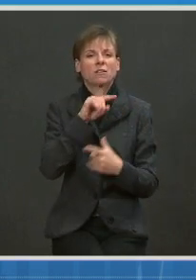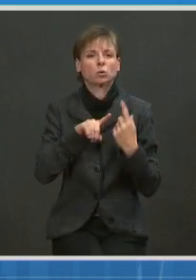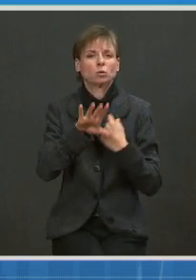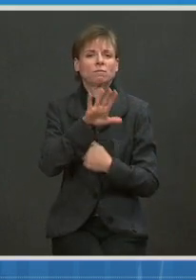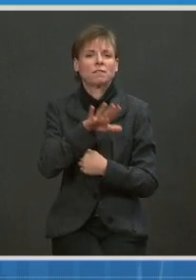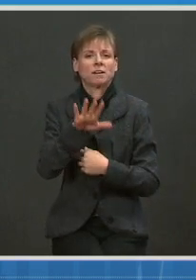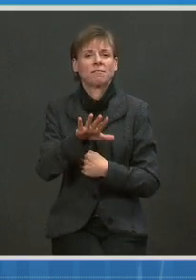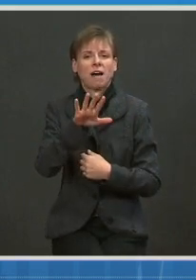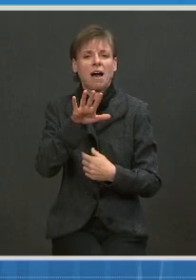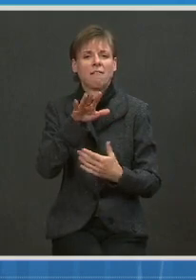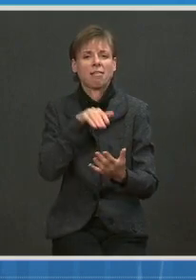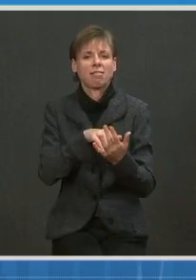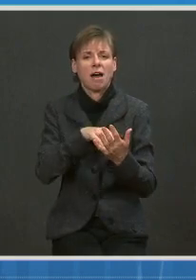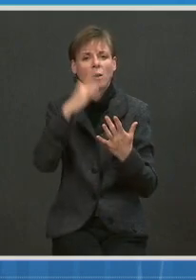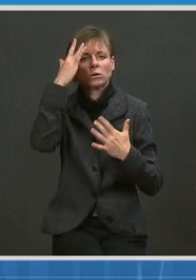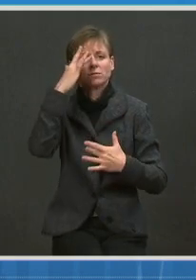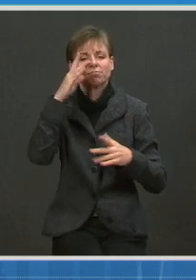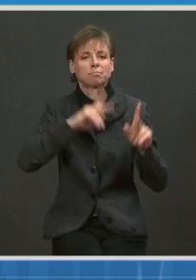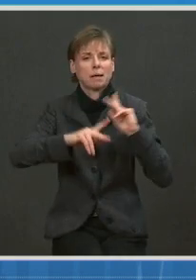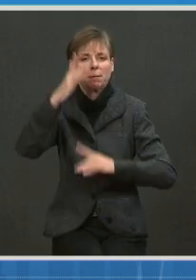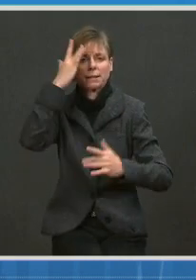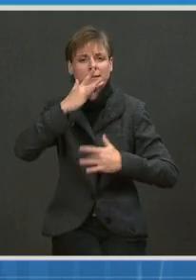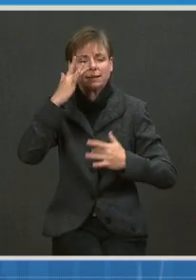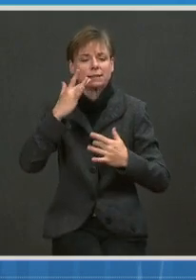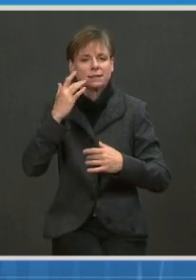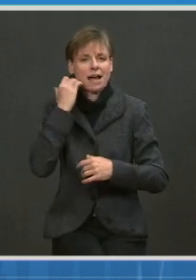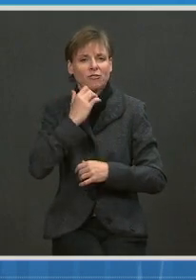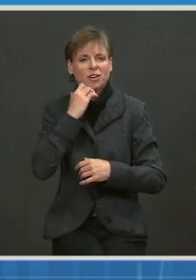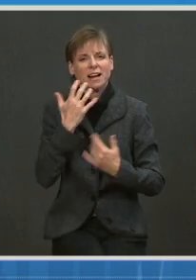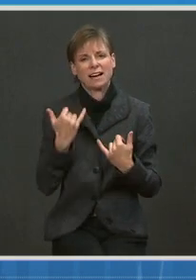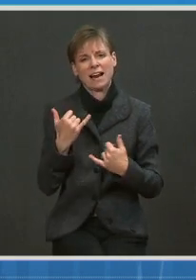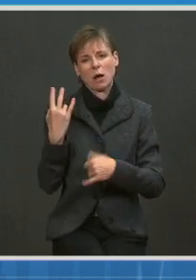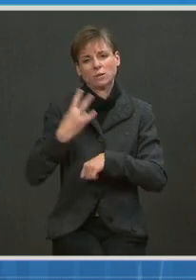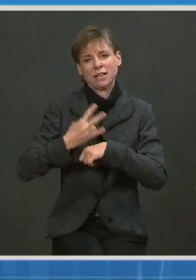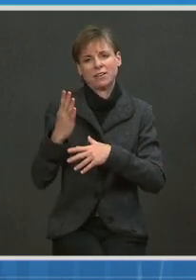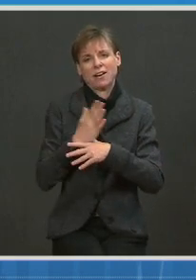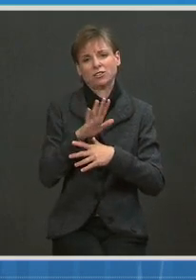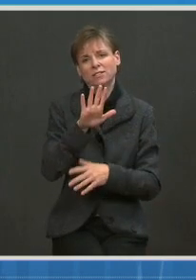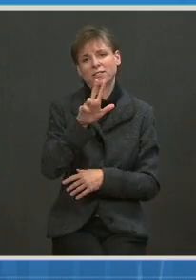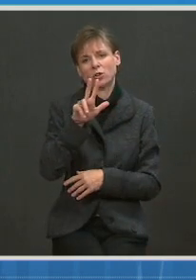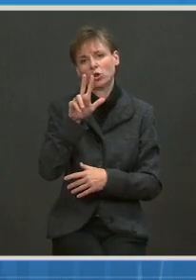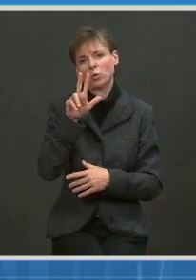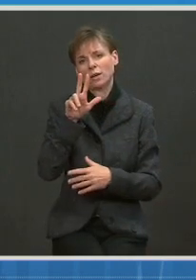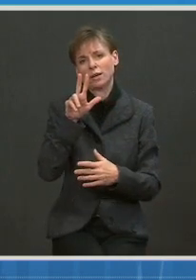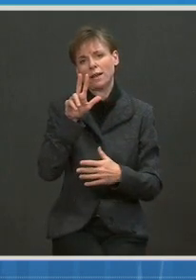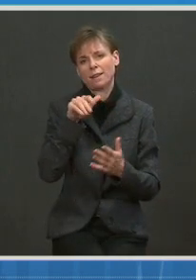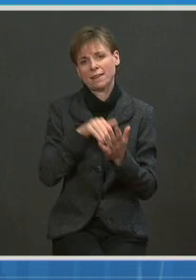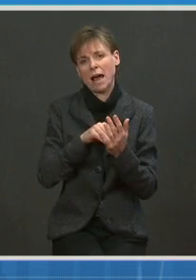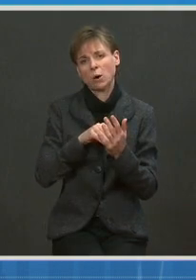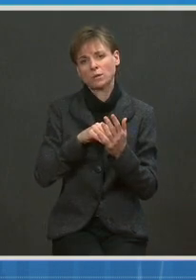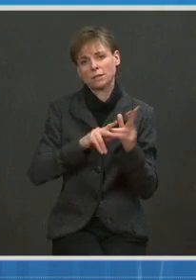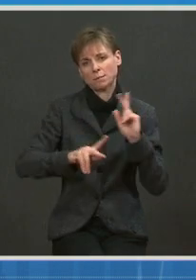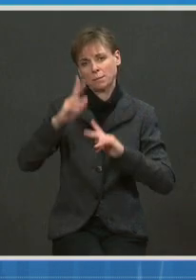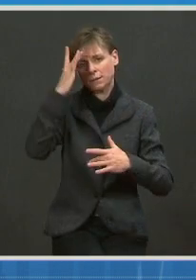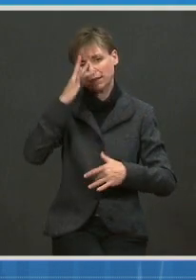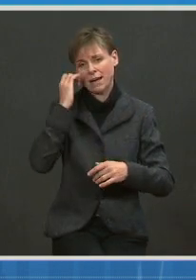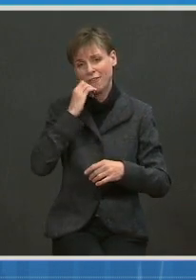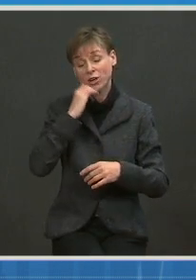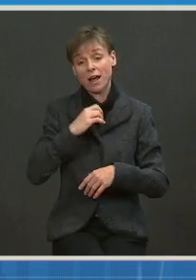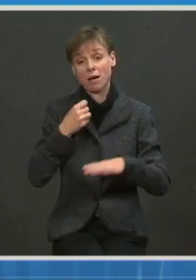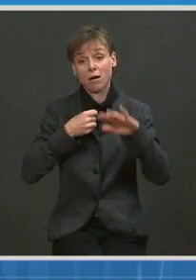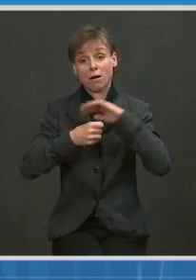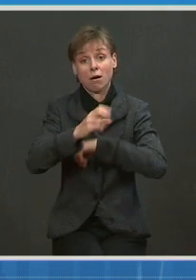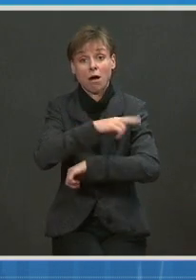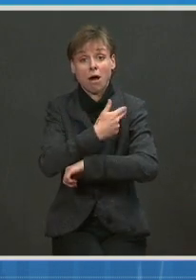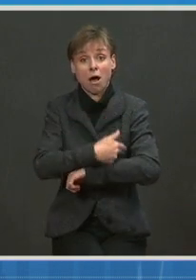per day, and the most recent 7-day average is 53,000 cases per day. Hospital admissions continue to fall, with the most recent